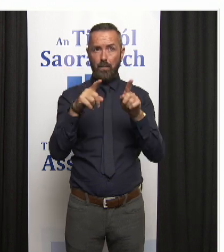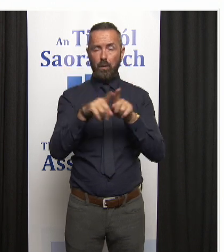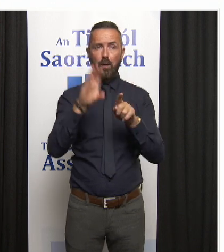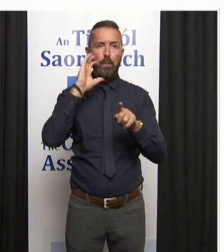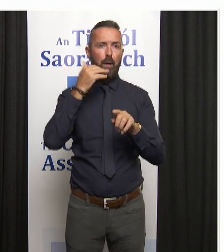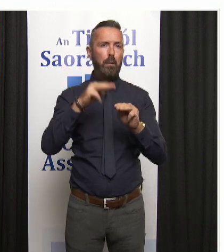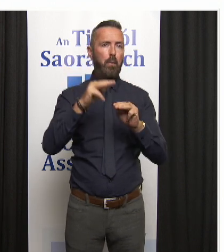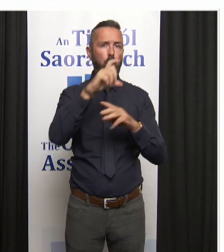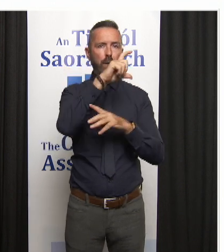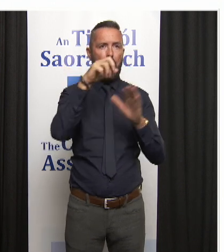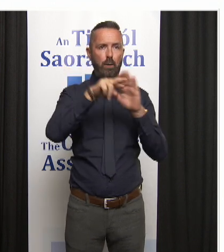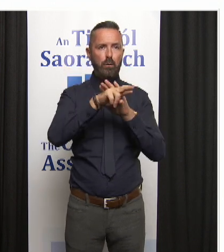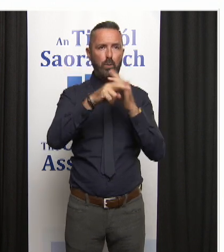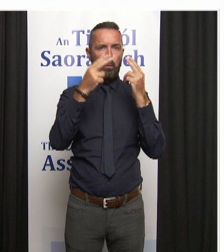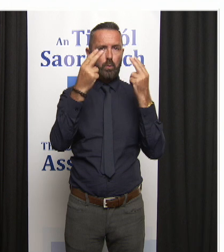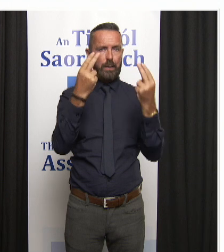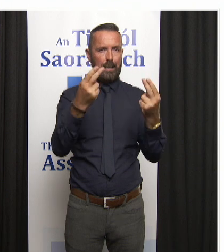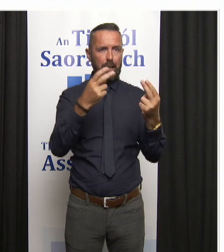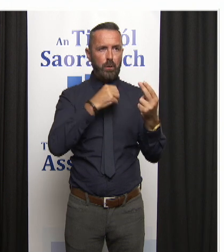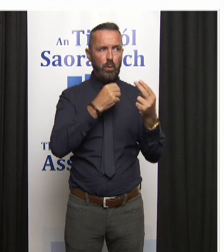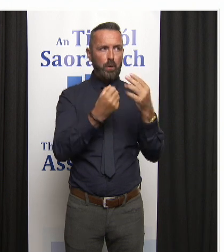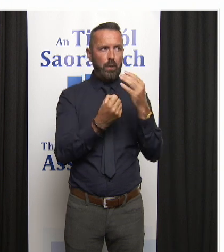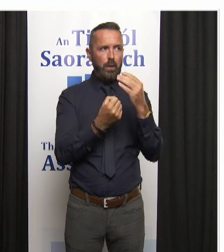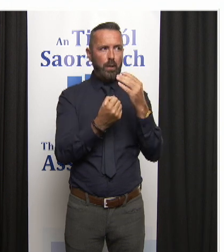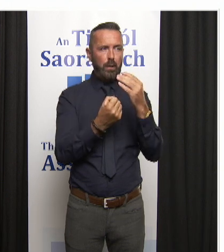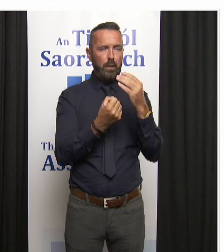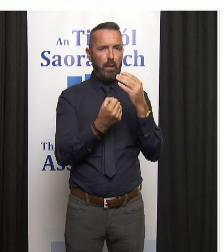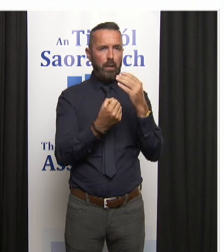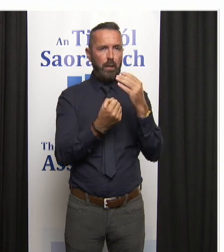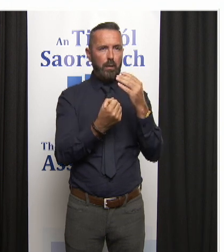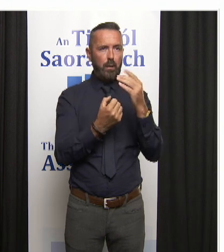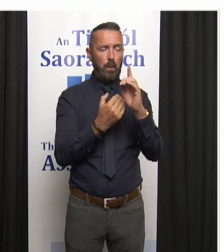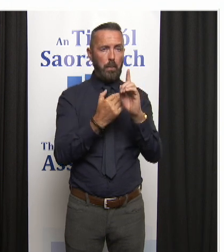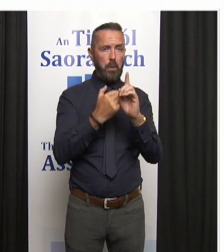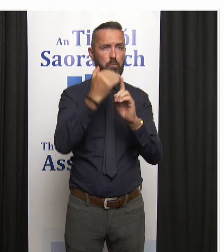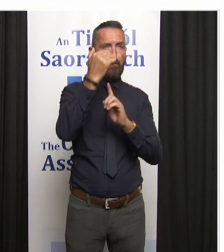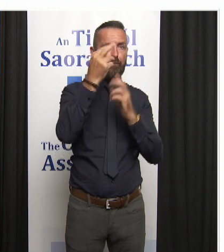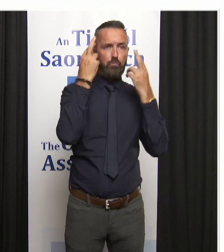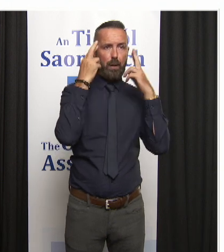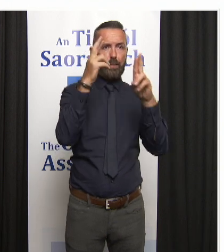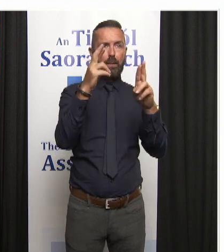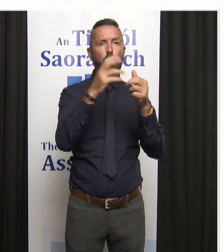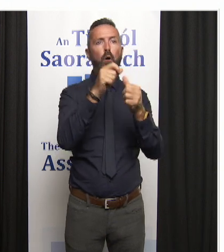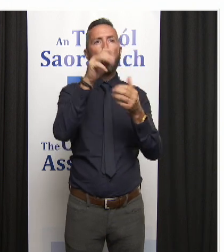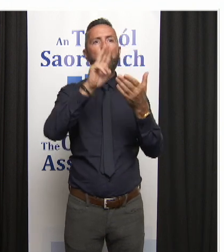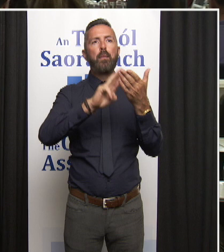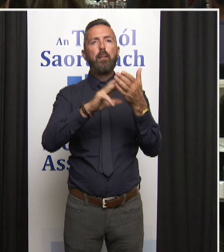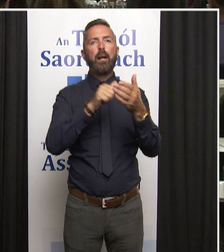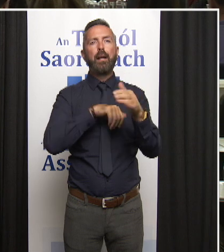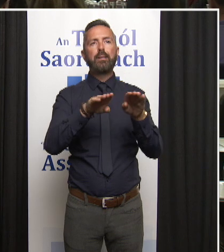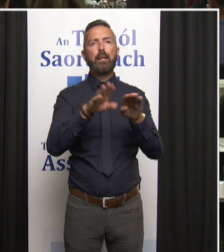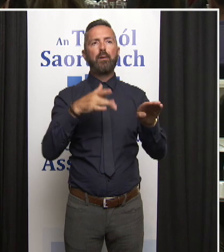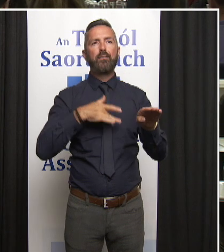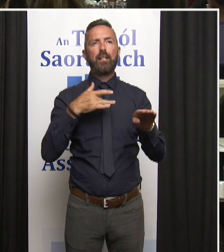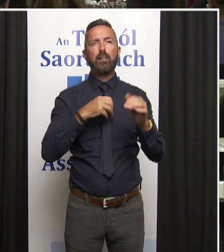councillors are needed to improve representation. Other citizens felt that structure